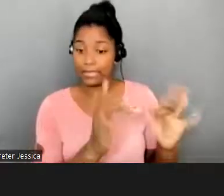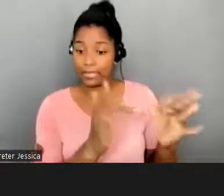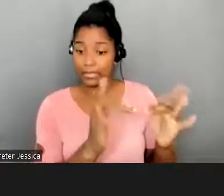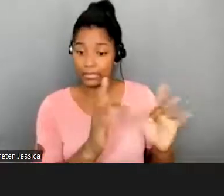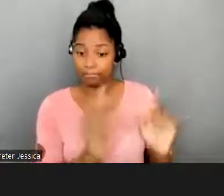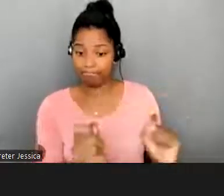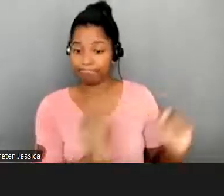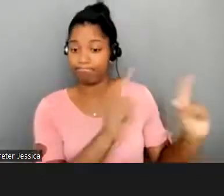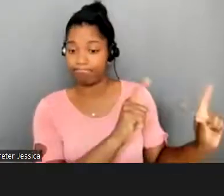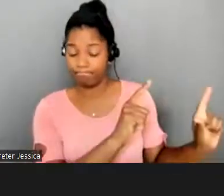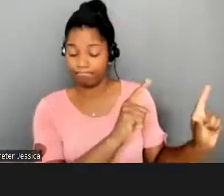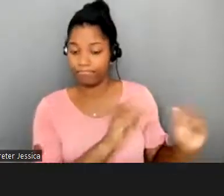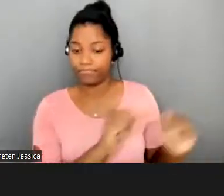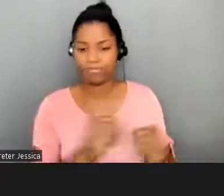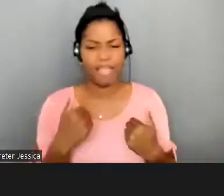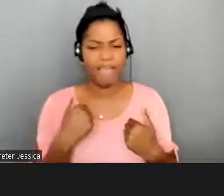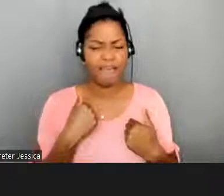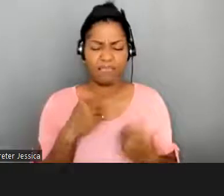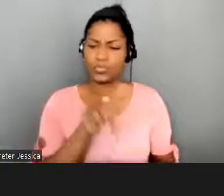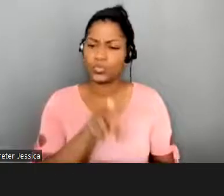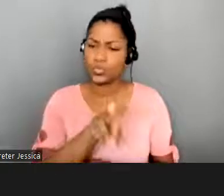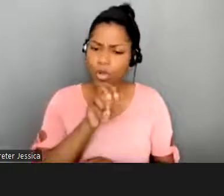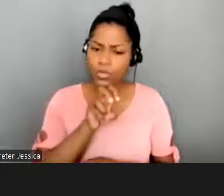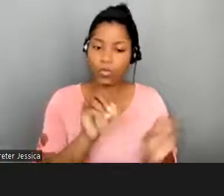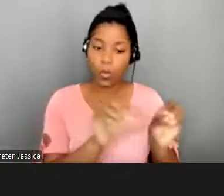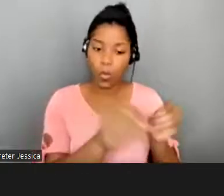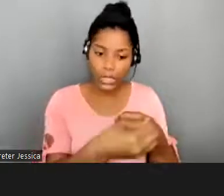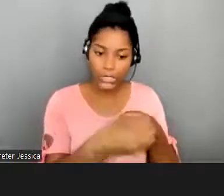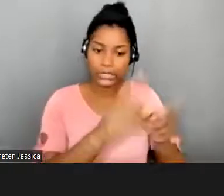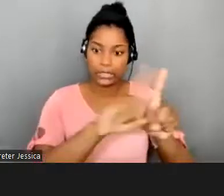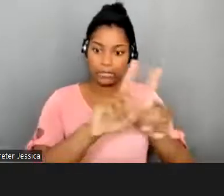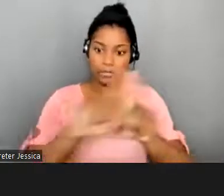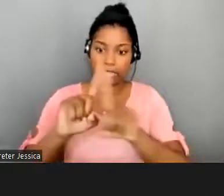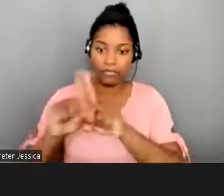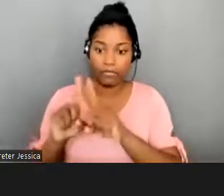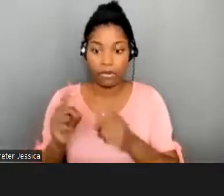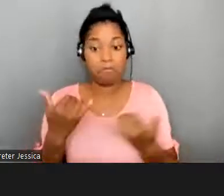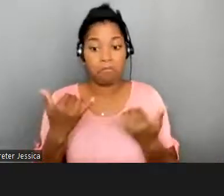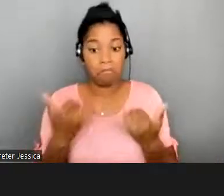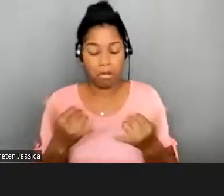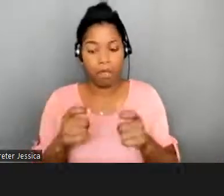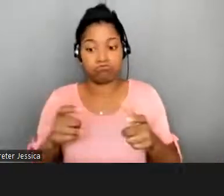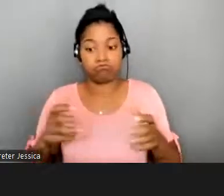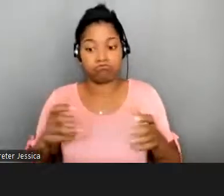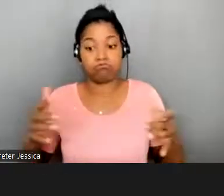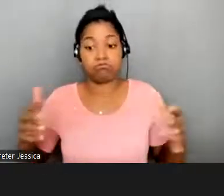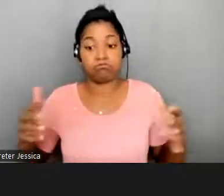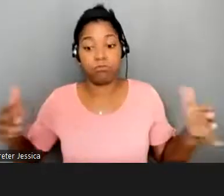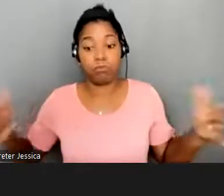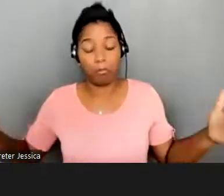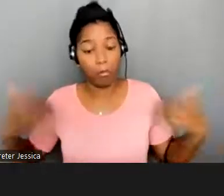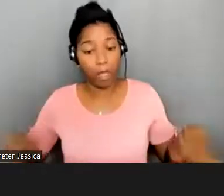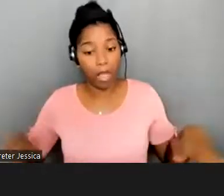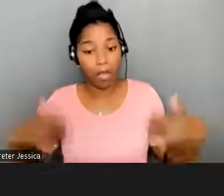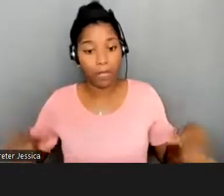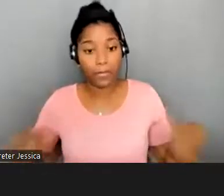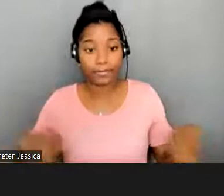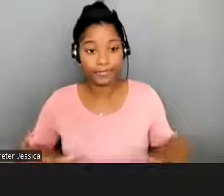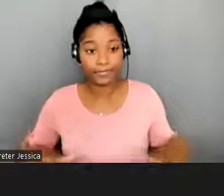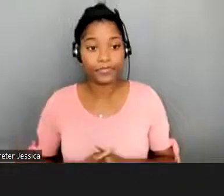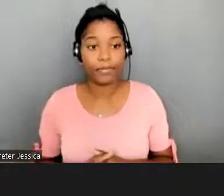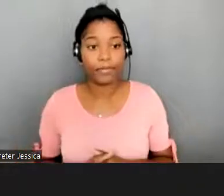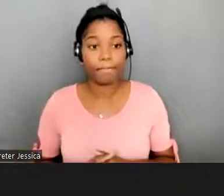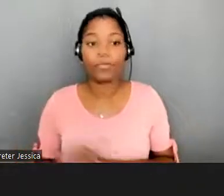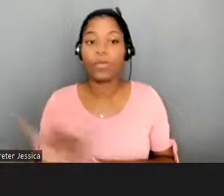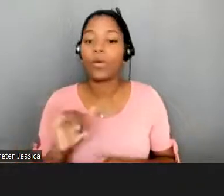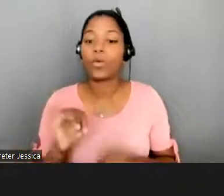of champions with over 200 organizations, and it continues to grow each day. And we want to especially thank